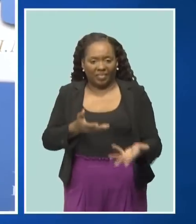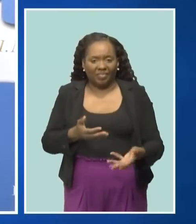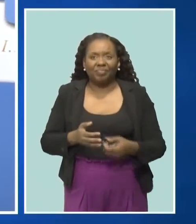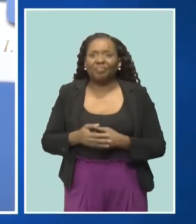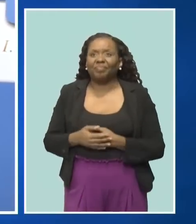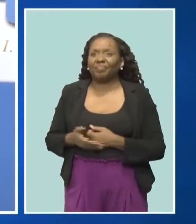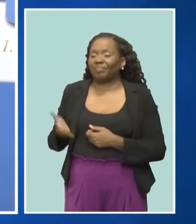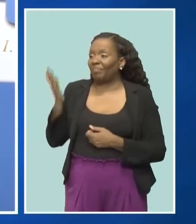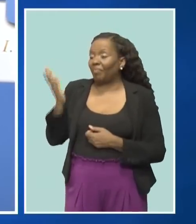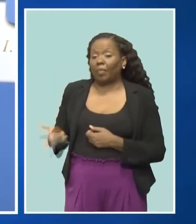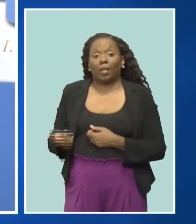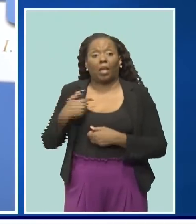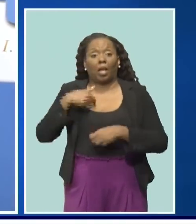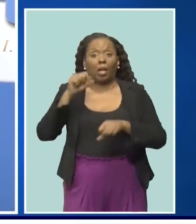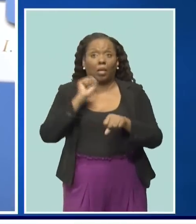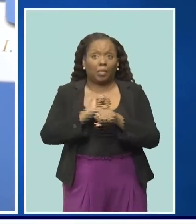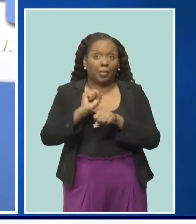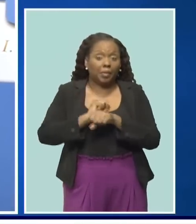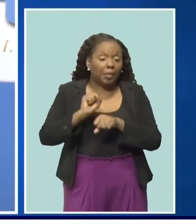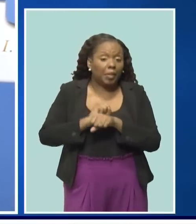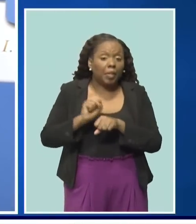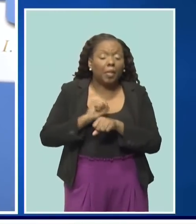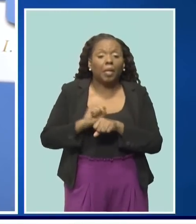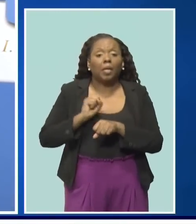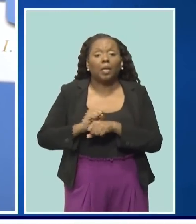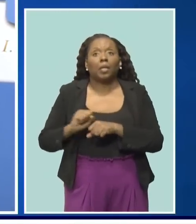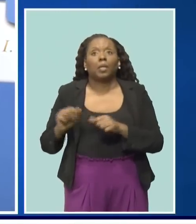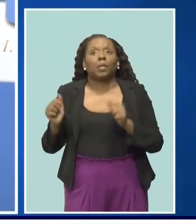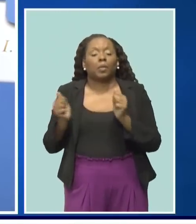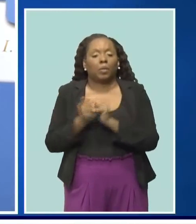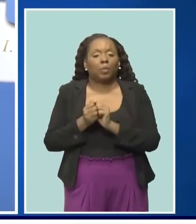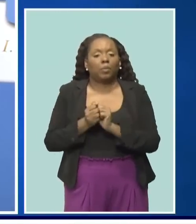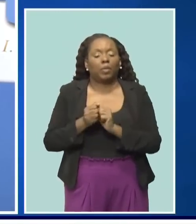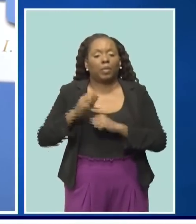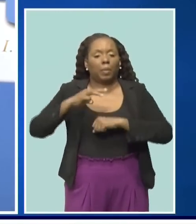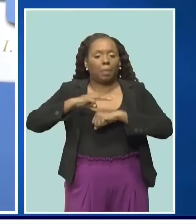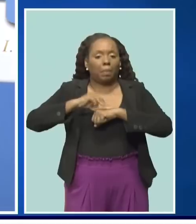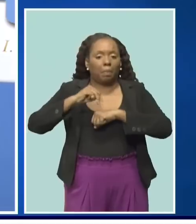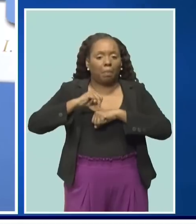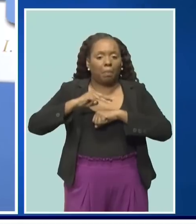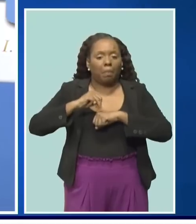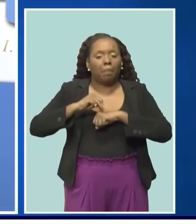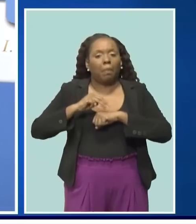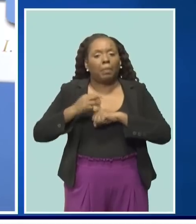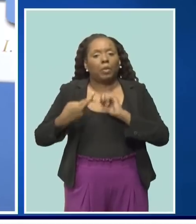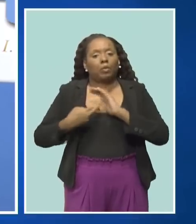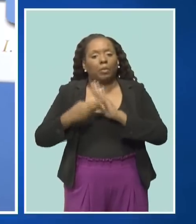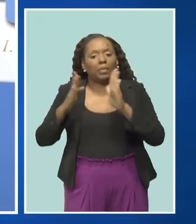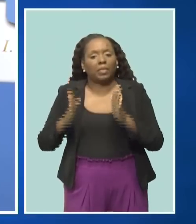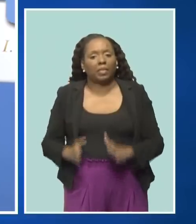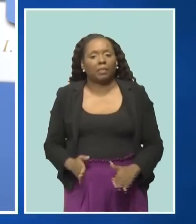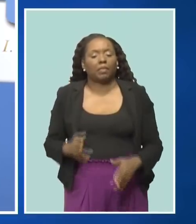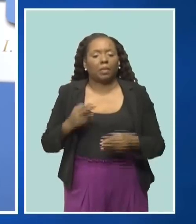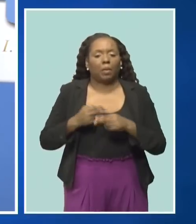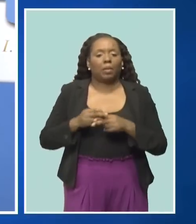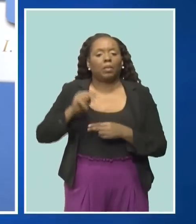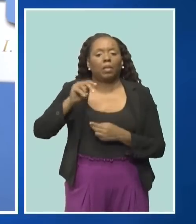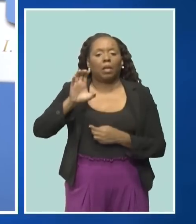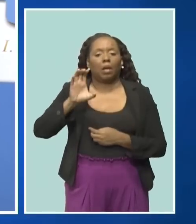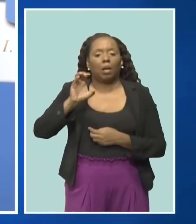working with the Consul General in Miami, building a strong relationship there with the